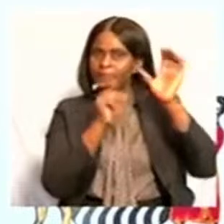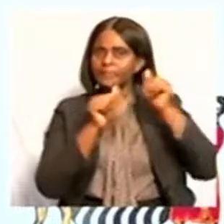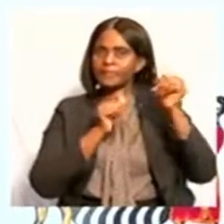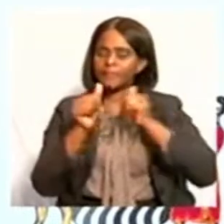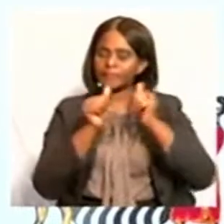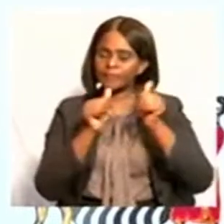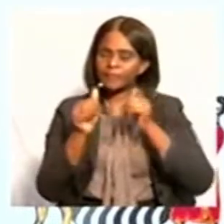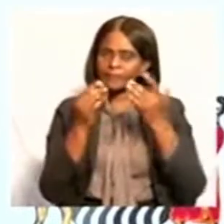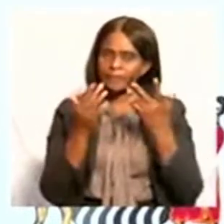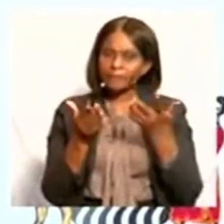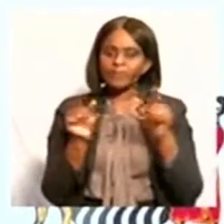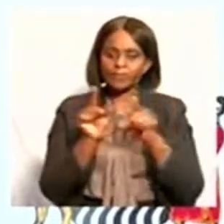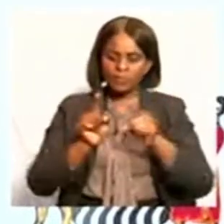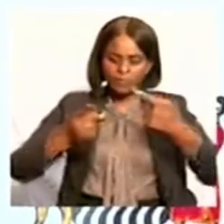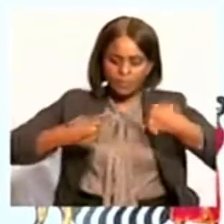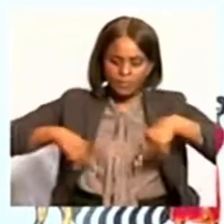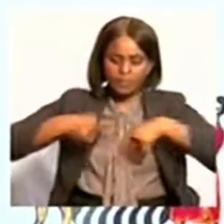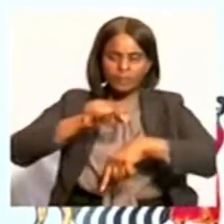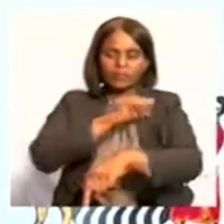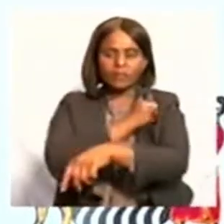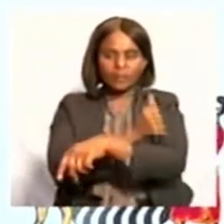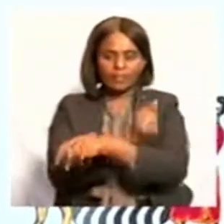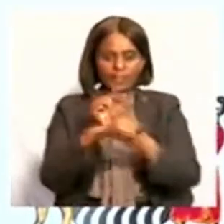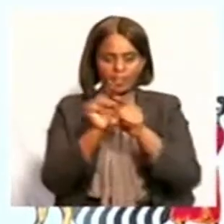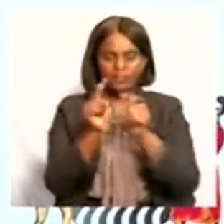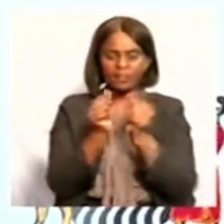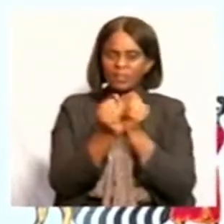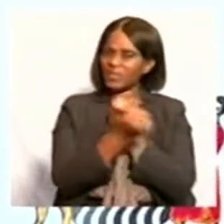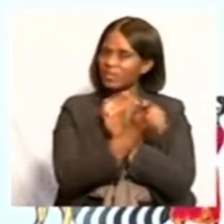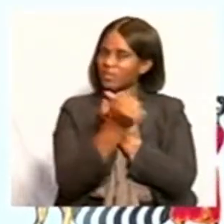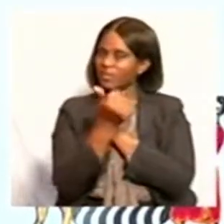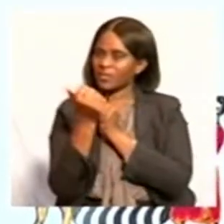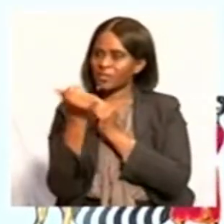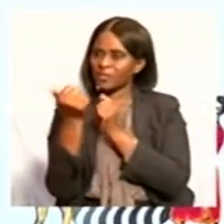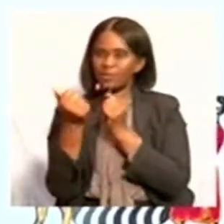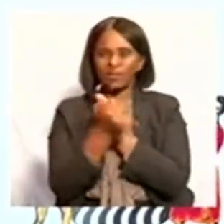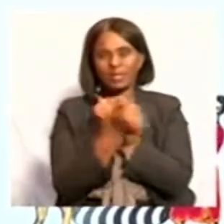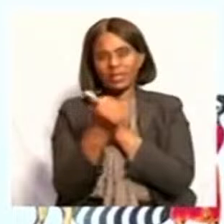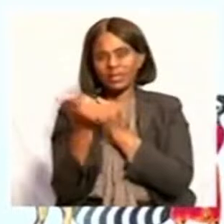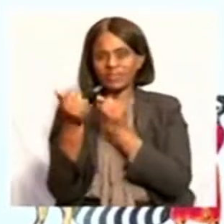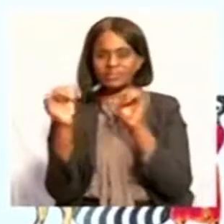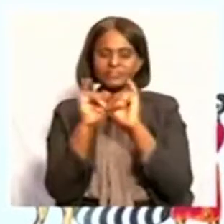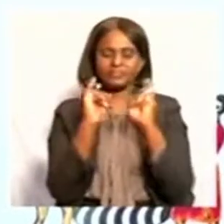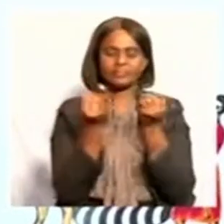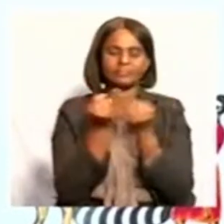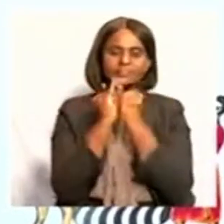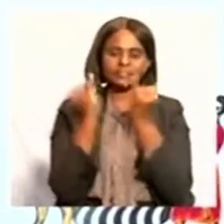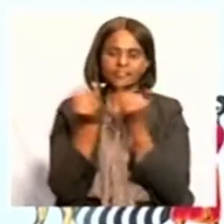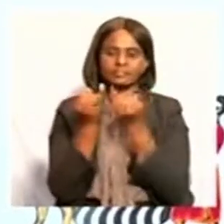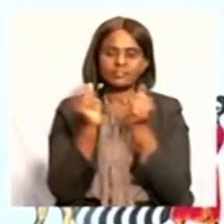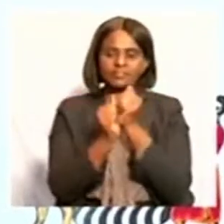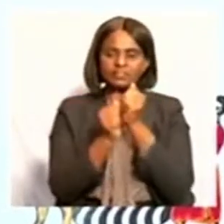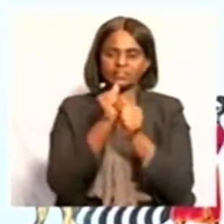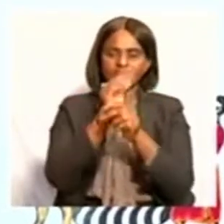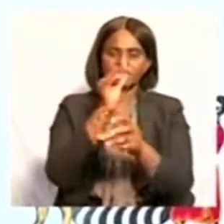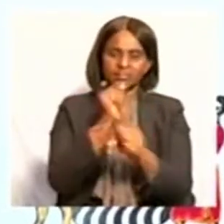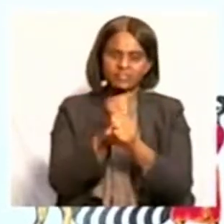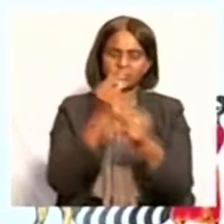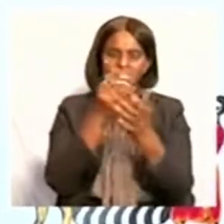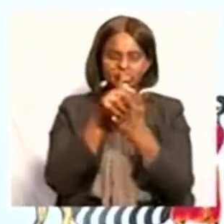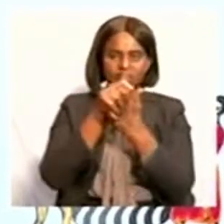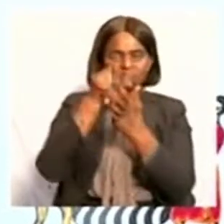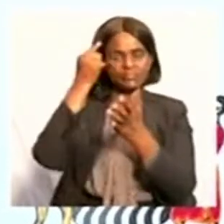administration, local authorities, and any other institution that receive